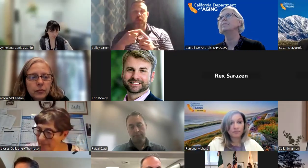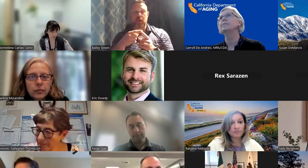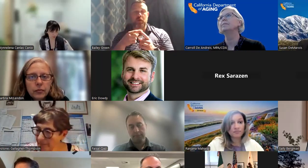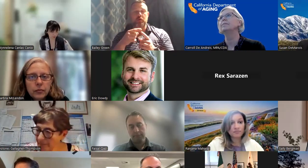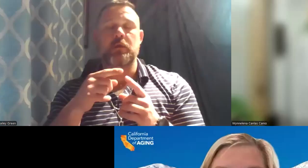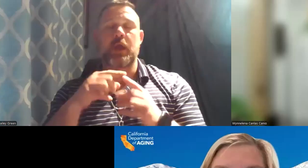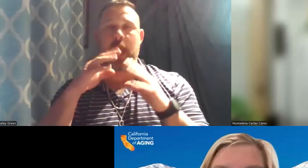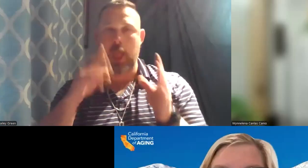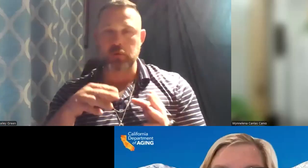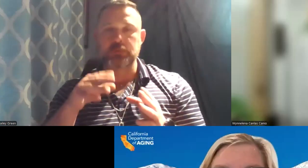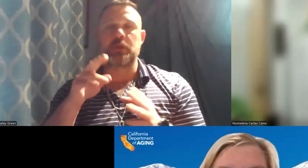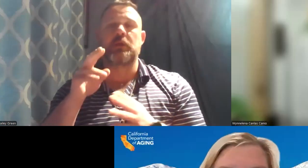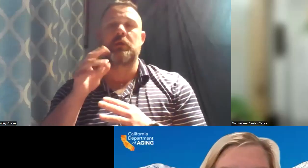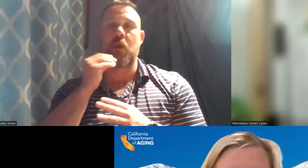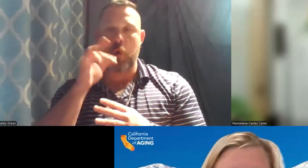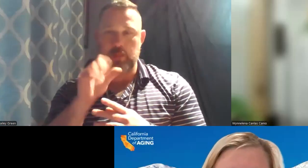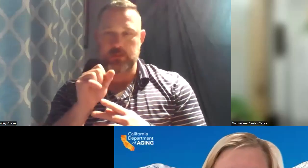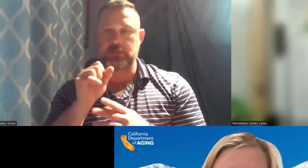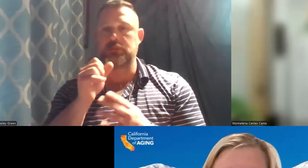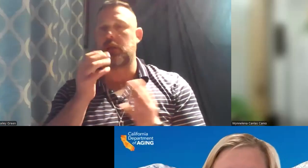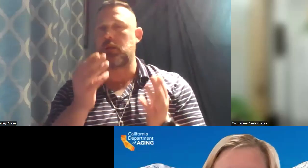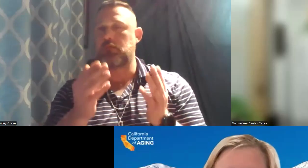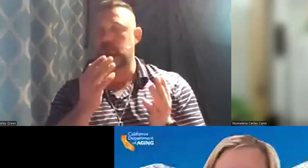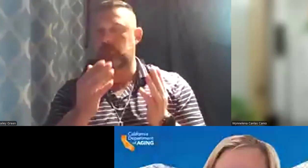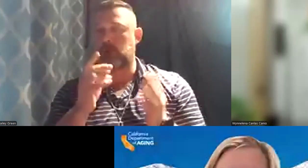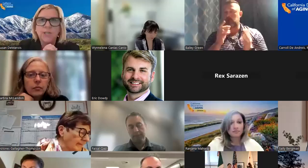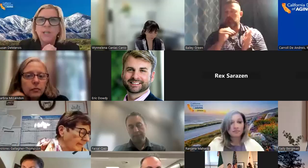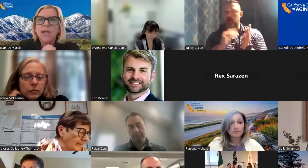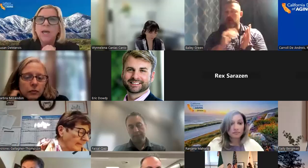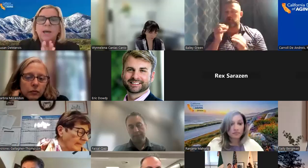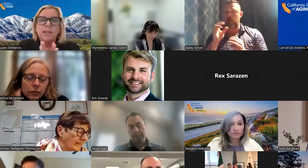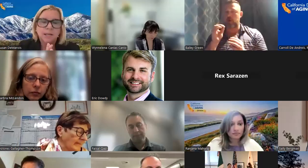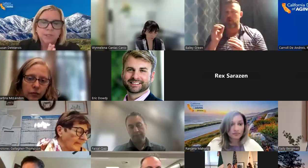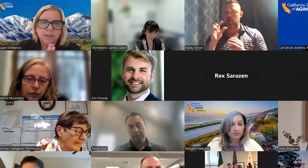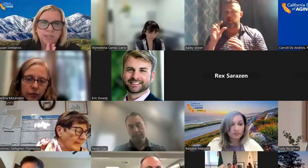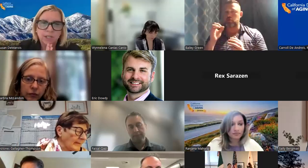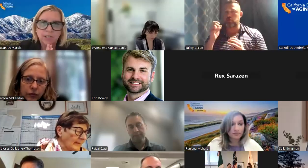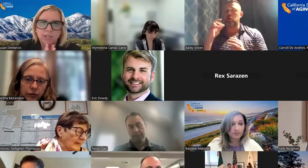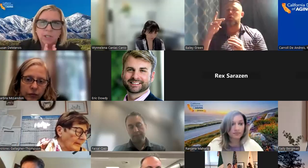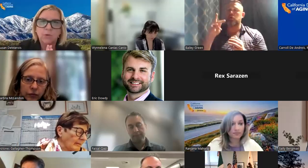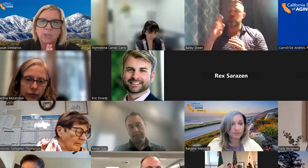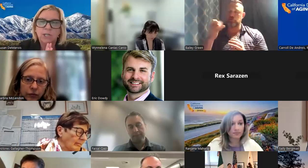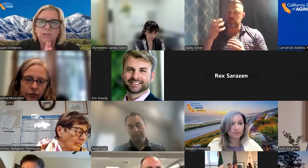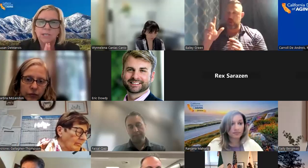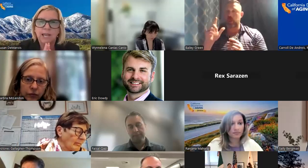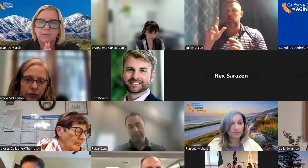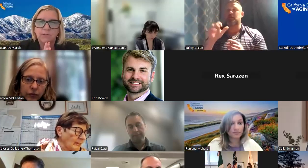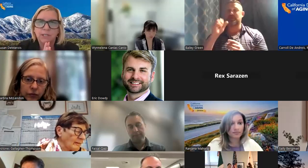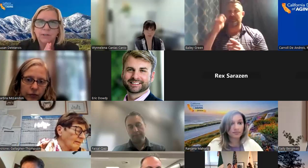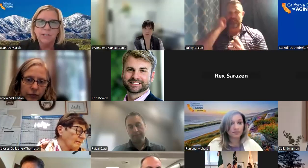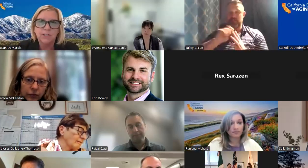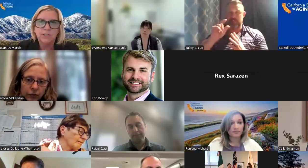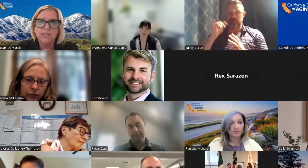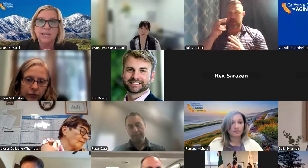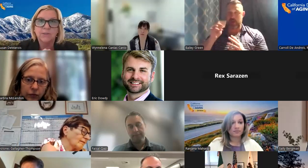and homelessness, and perhaps bringing Dr. Margot Kuchel, Secretary Johnson co-chairs the